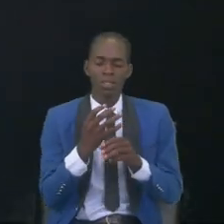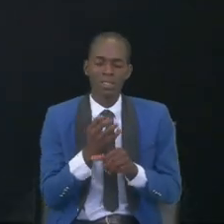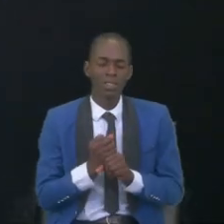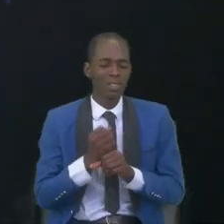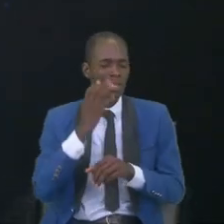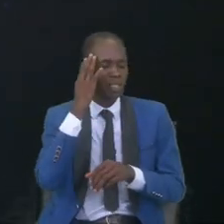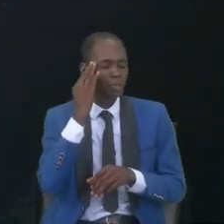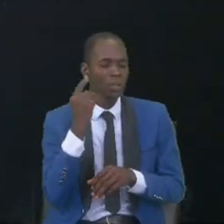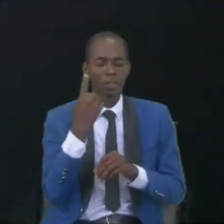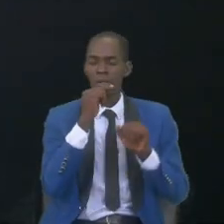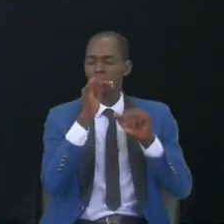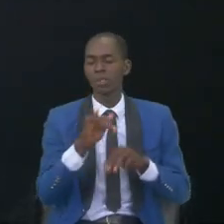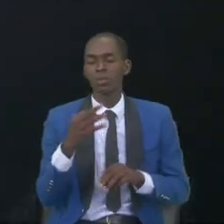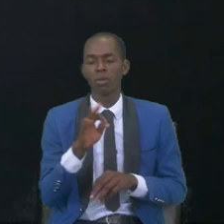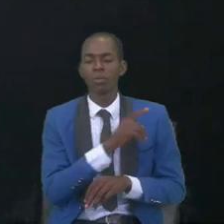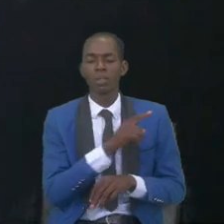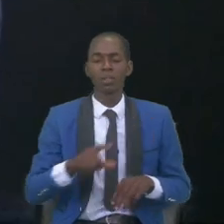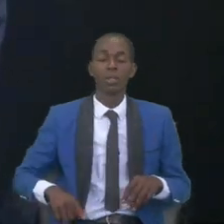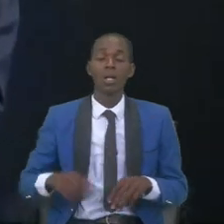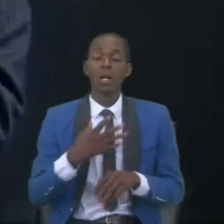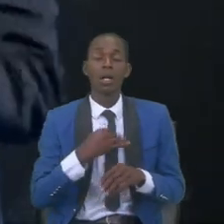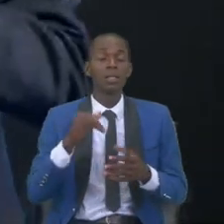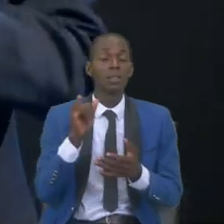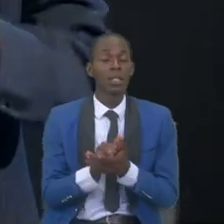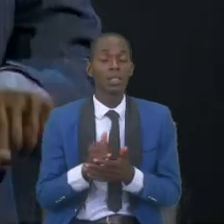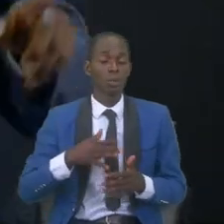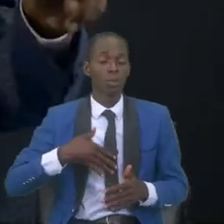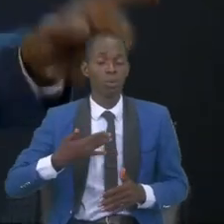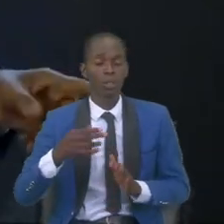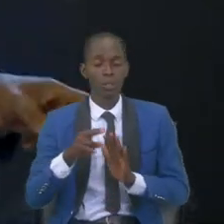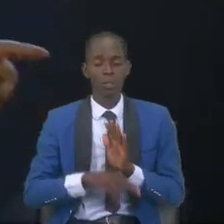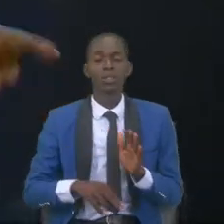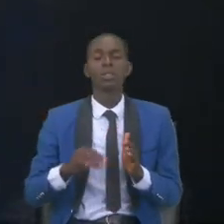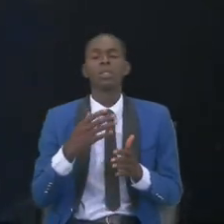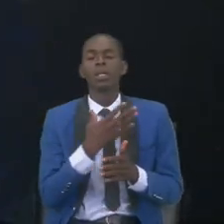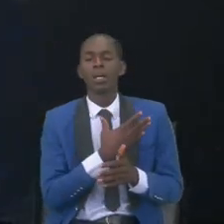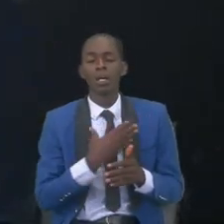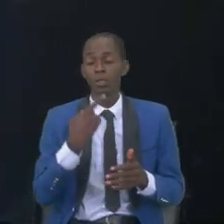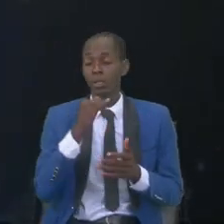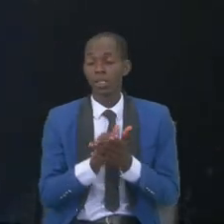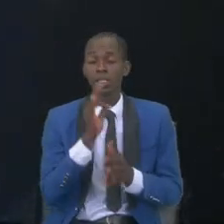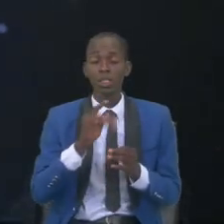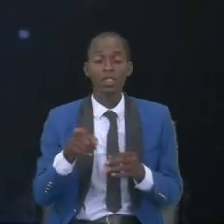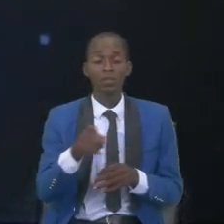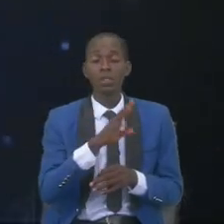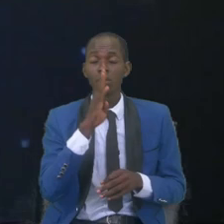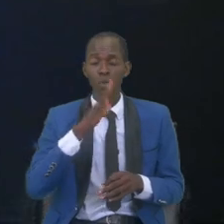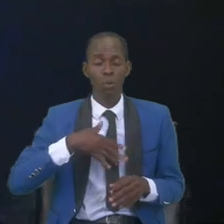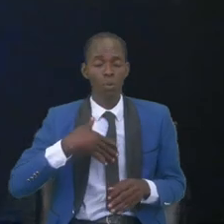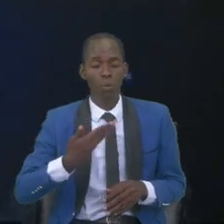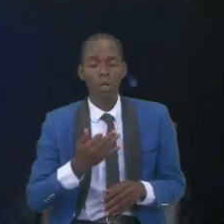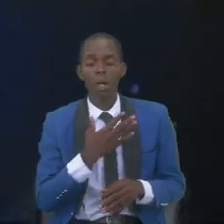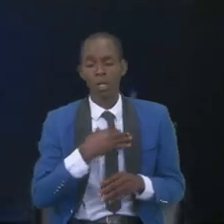the blessing of the Lord. And that willingness, if ye be willing and be obedient, ye shall eat the good of the